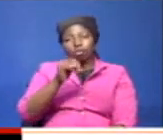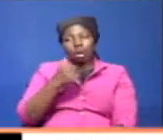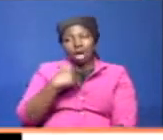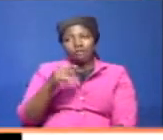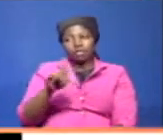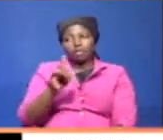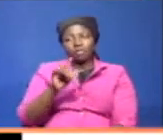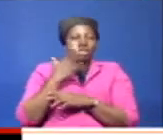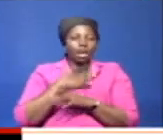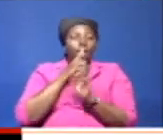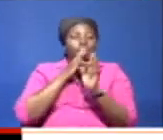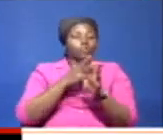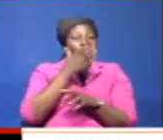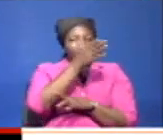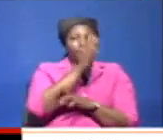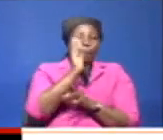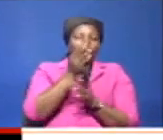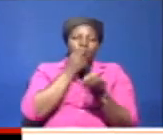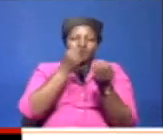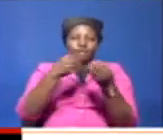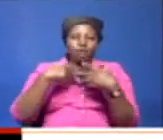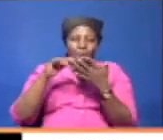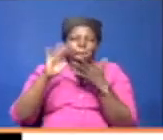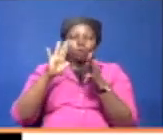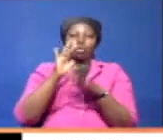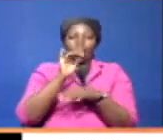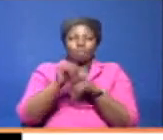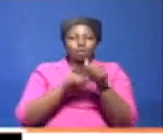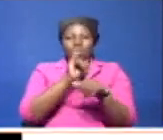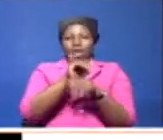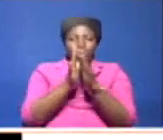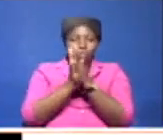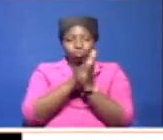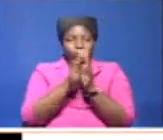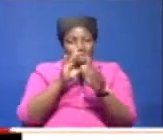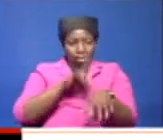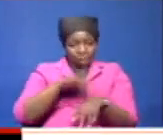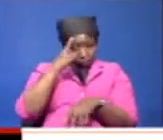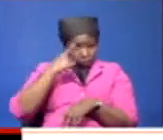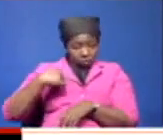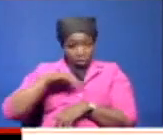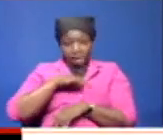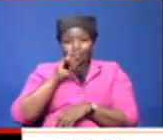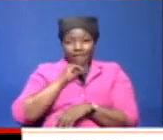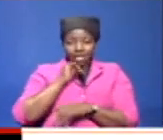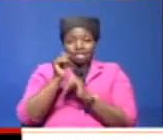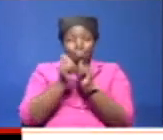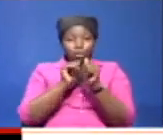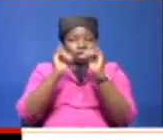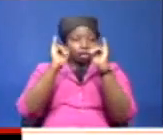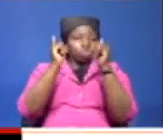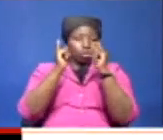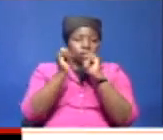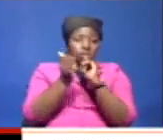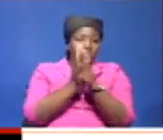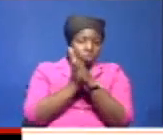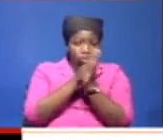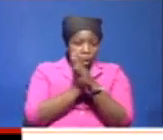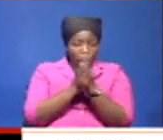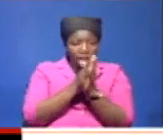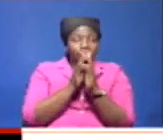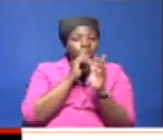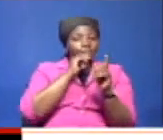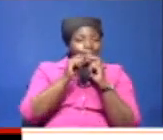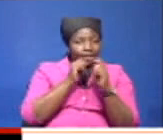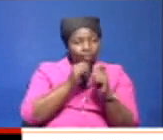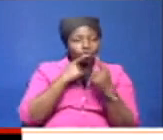looking back at the Safari Rally. So time for us to wrap up the sports check story, and we're talking about the World Rallies